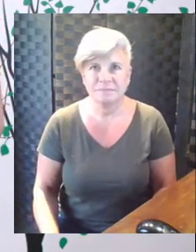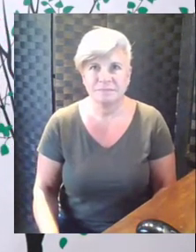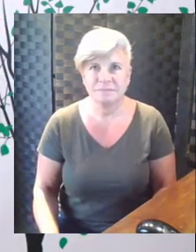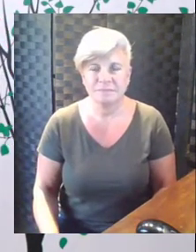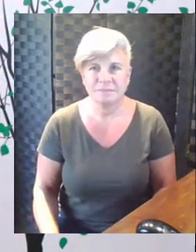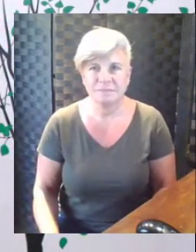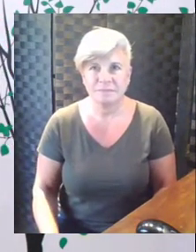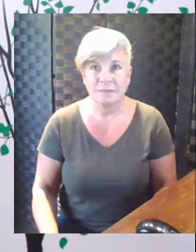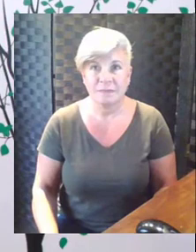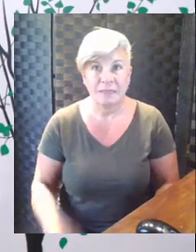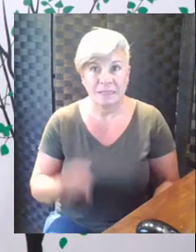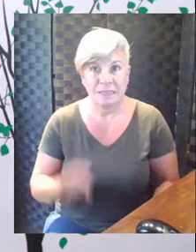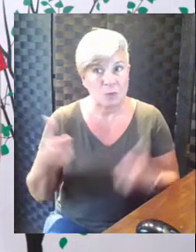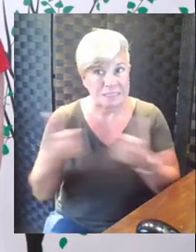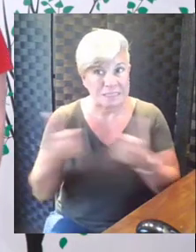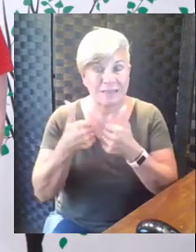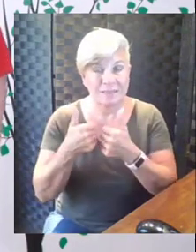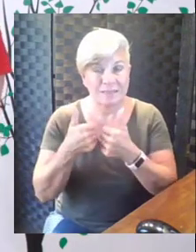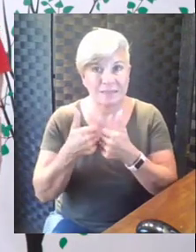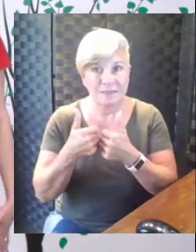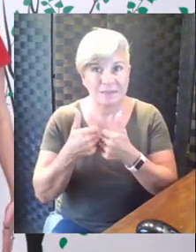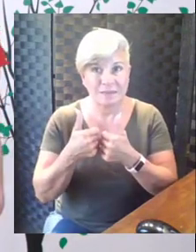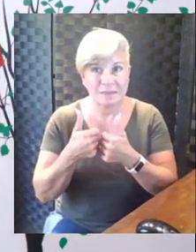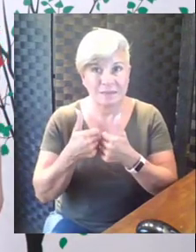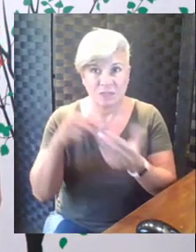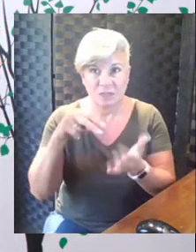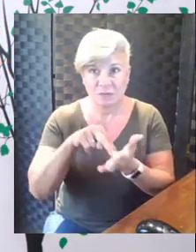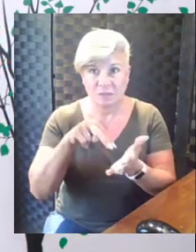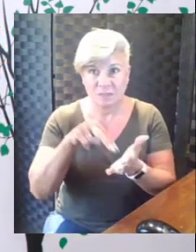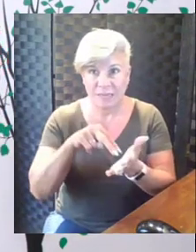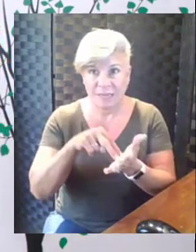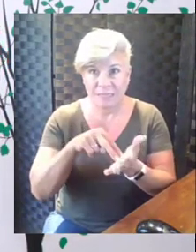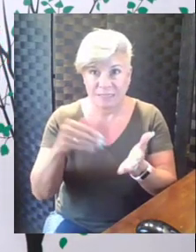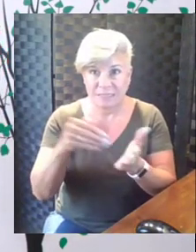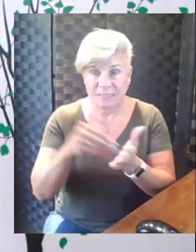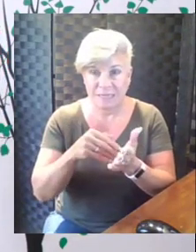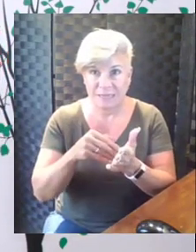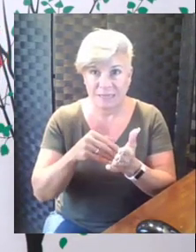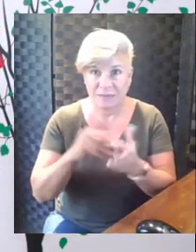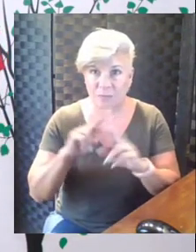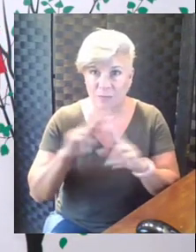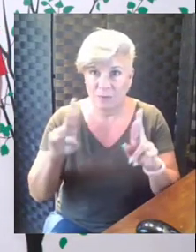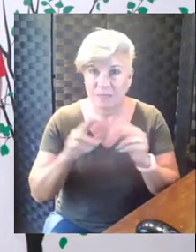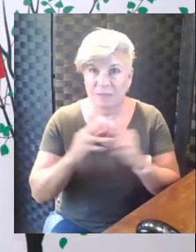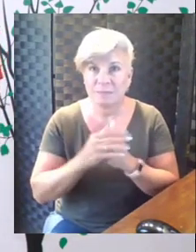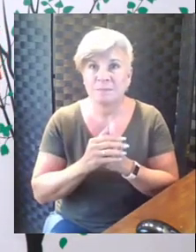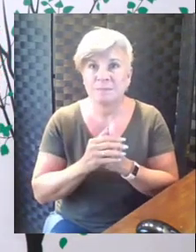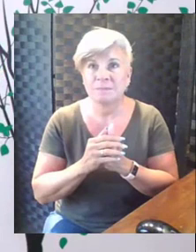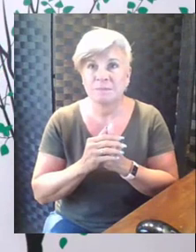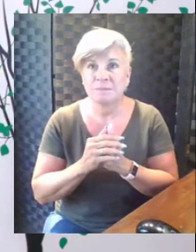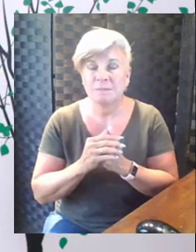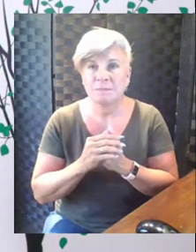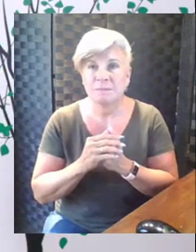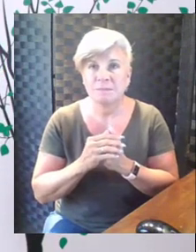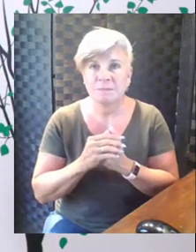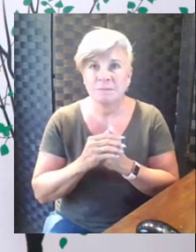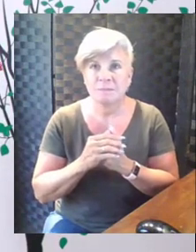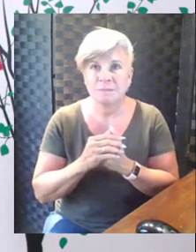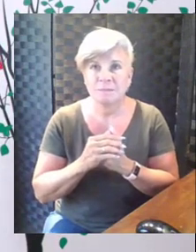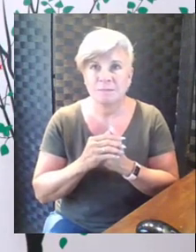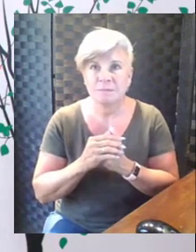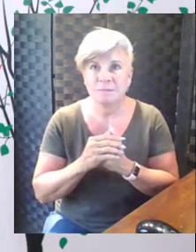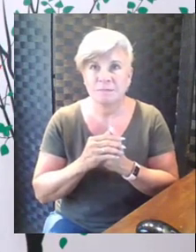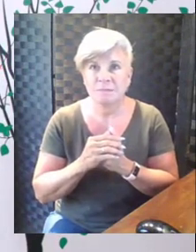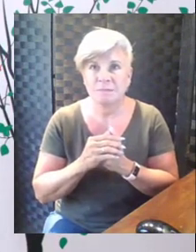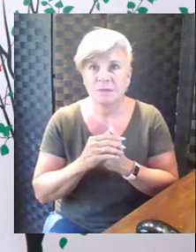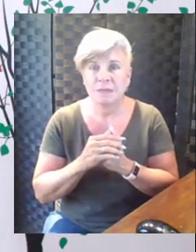All right, this one's a little more challenging. So you're going to stand again in your ready position, okay? You're going